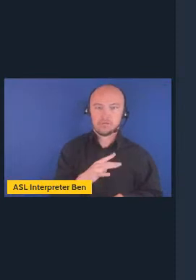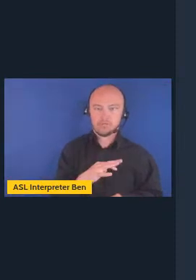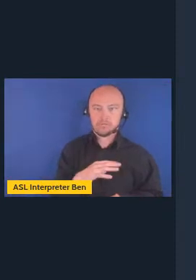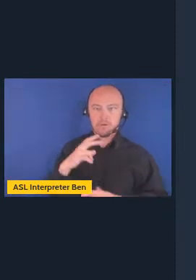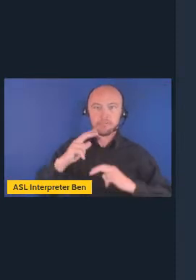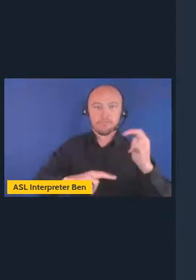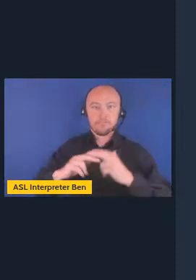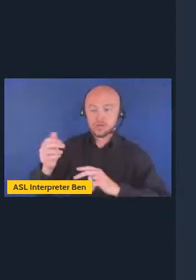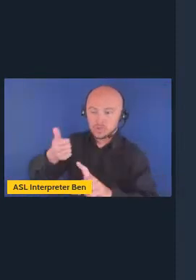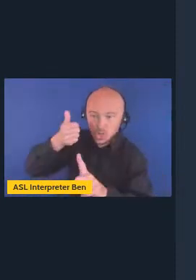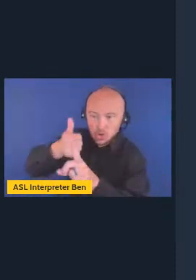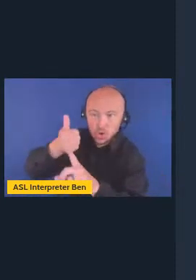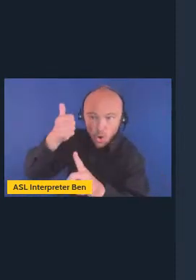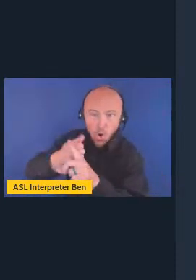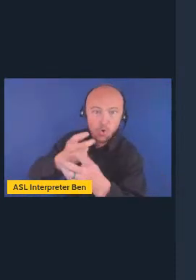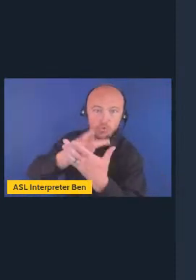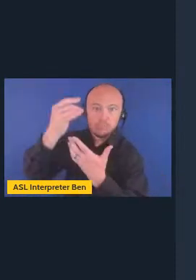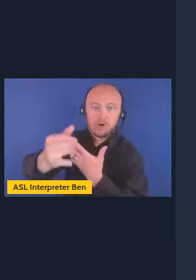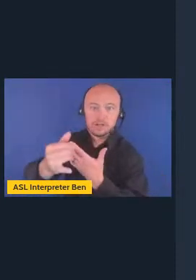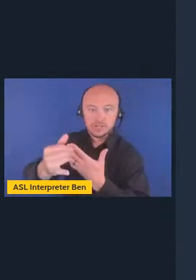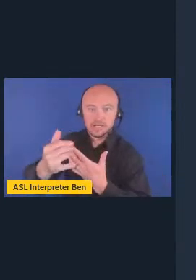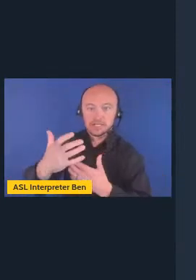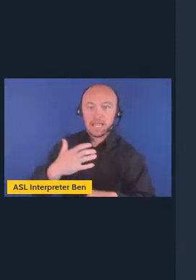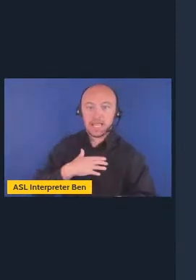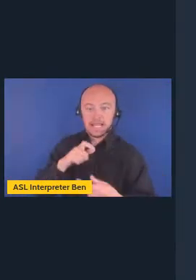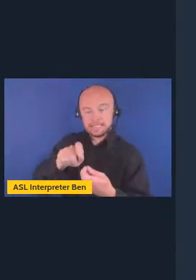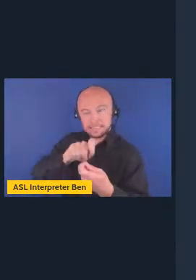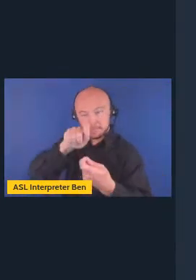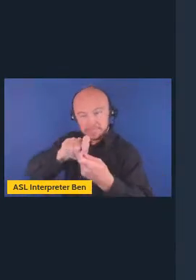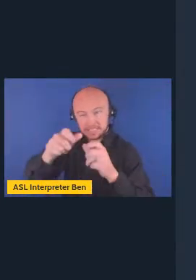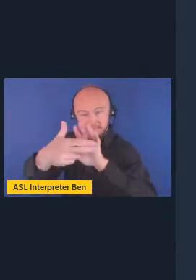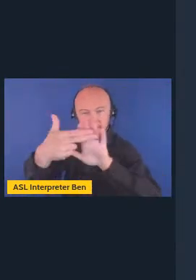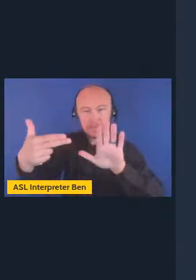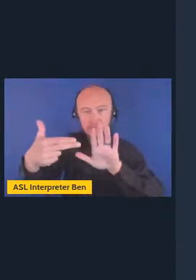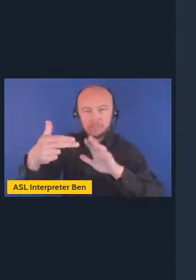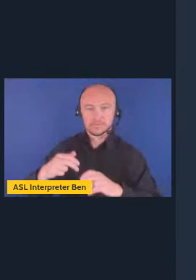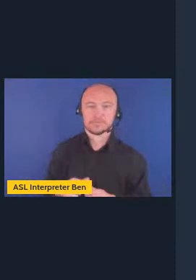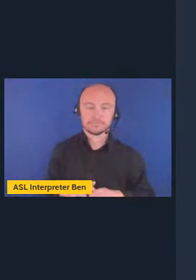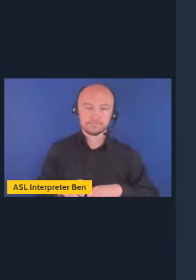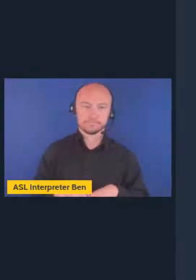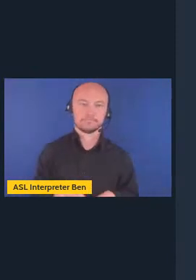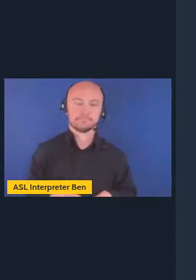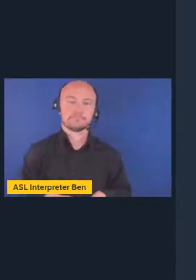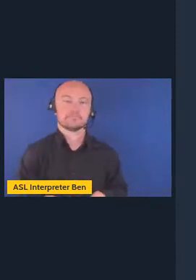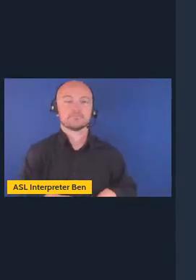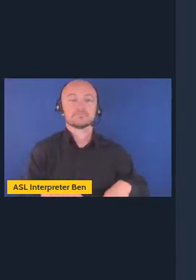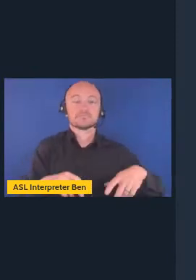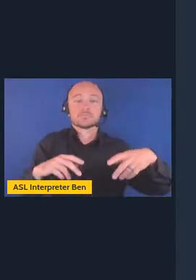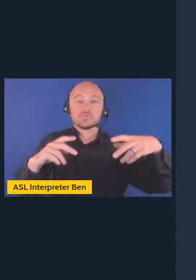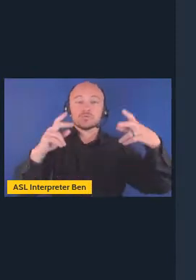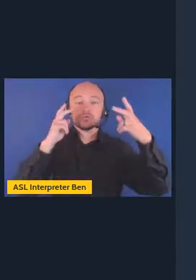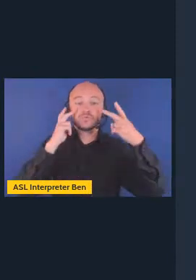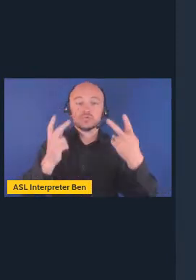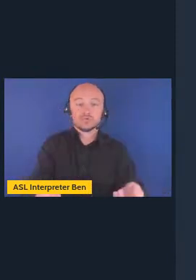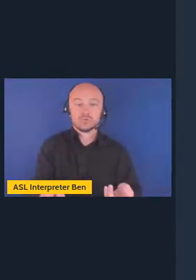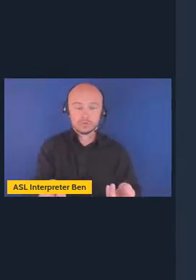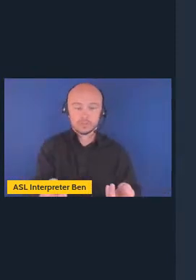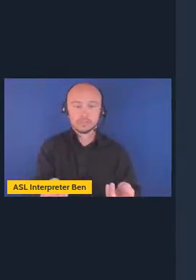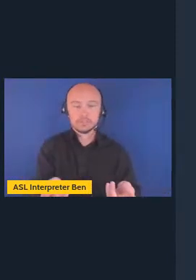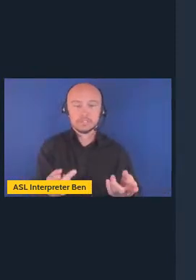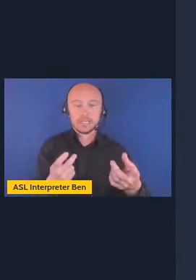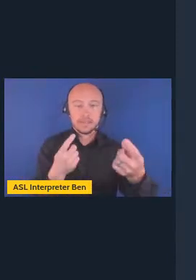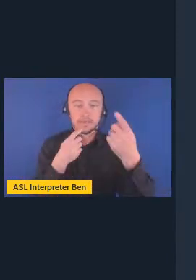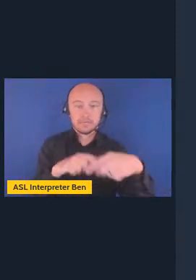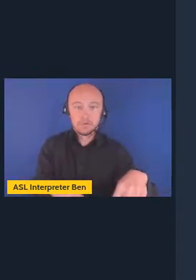your own abstractions and use custom, purpose-built project types. On the slide here, you can see the anatomy of a command